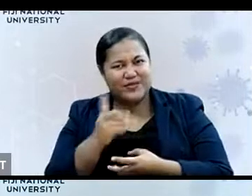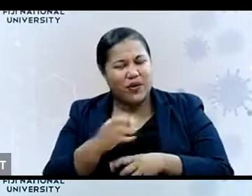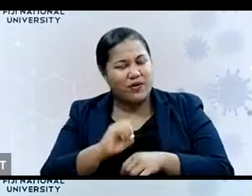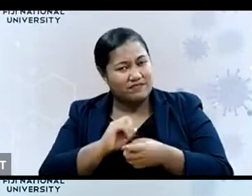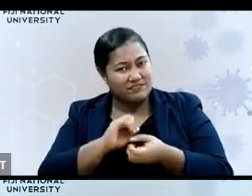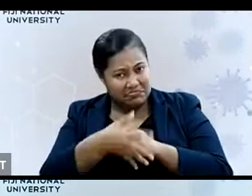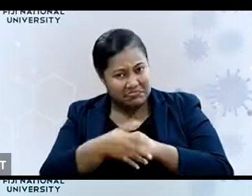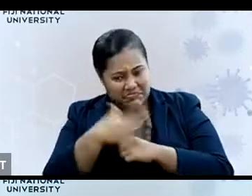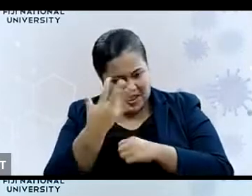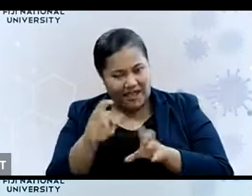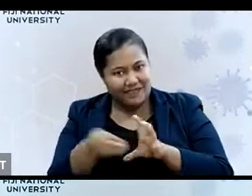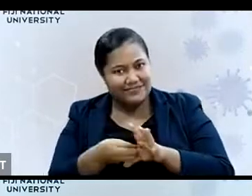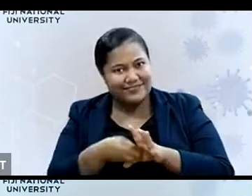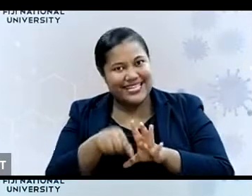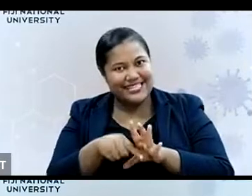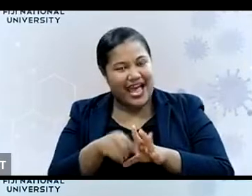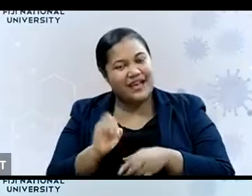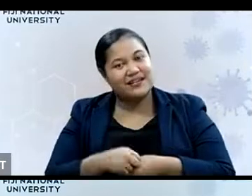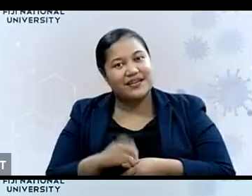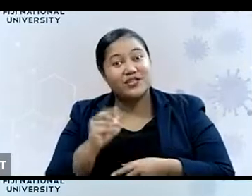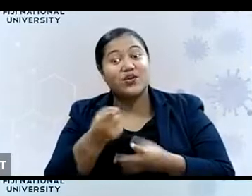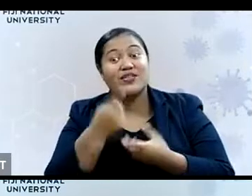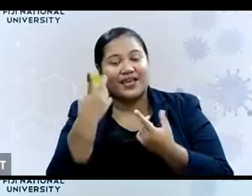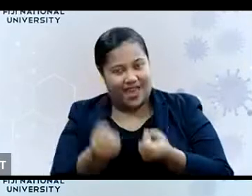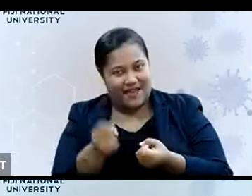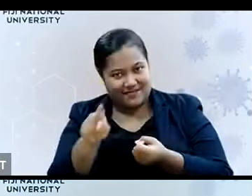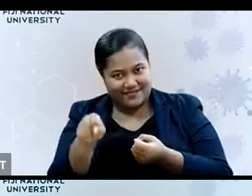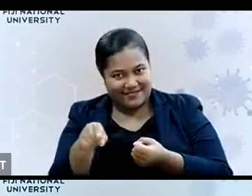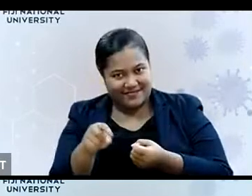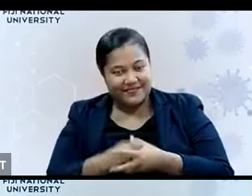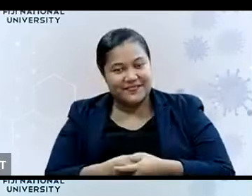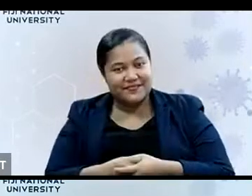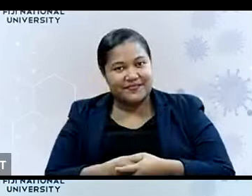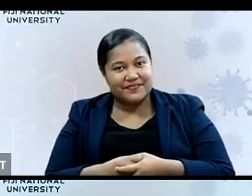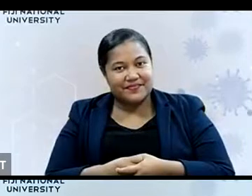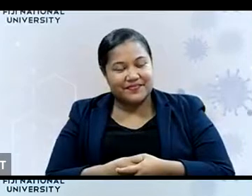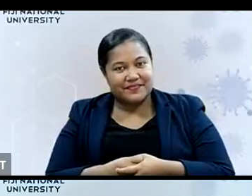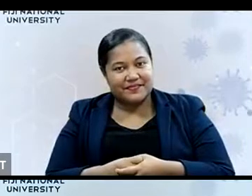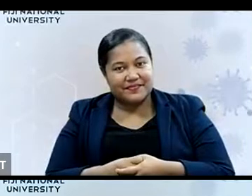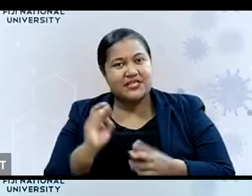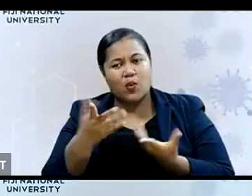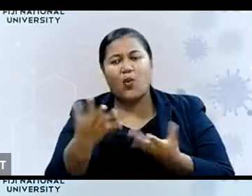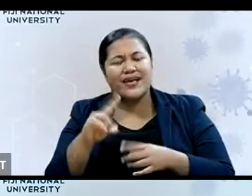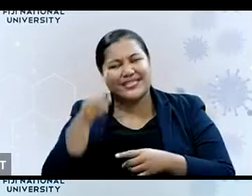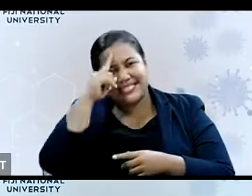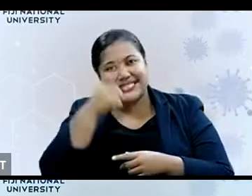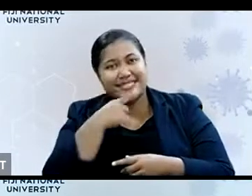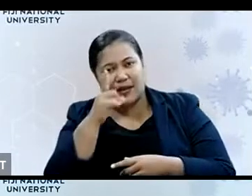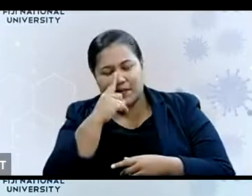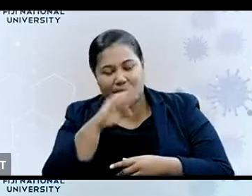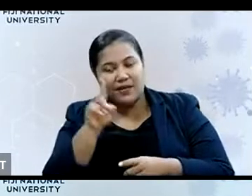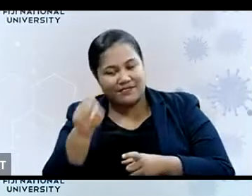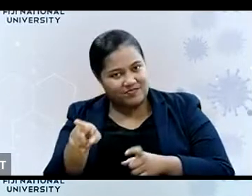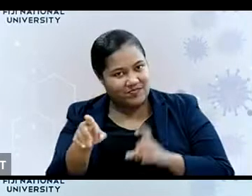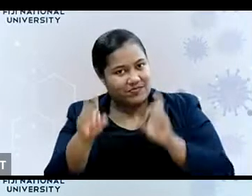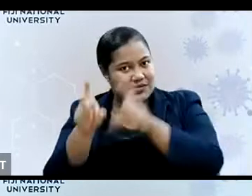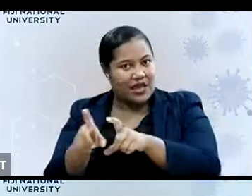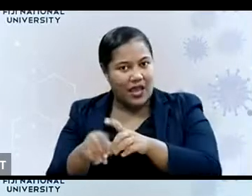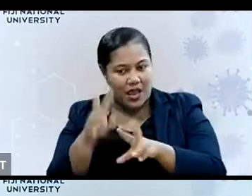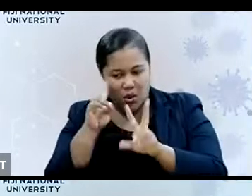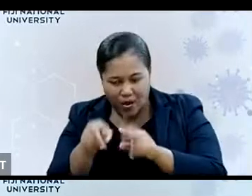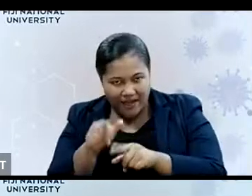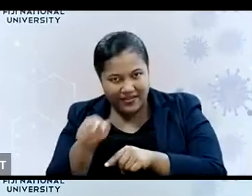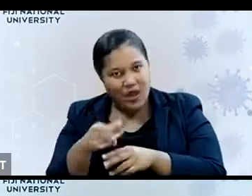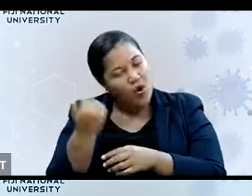hit were the acute medical wards. So these were the sickest, these are where the sickest people are managed. So they're already very sick.